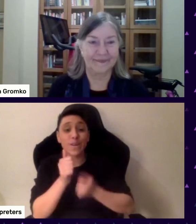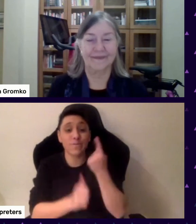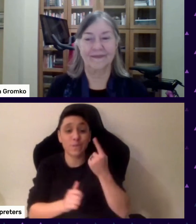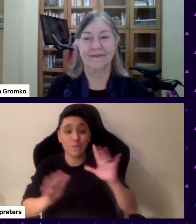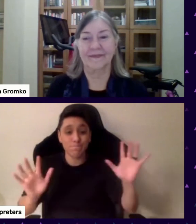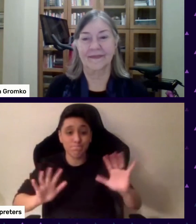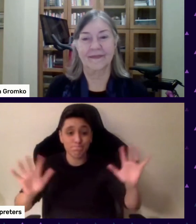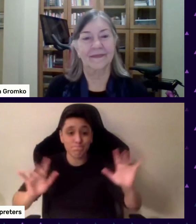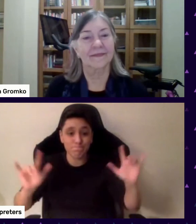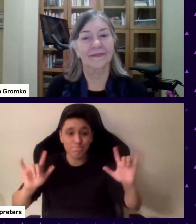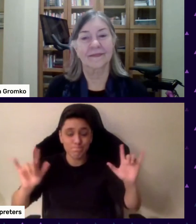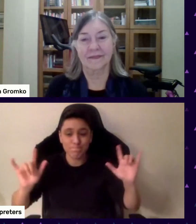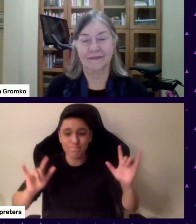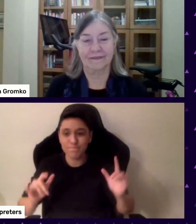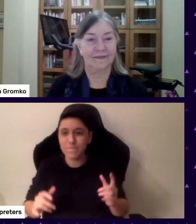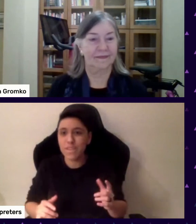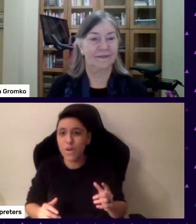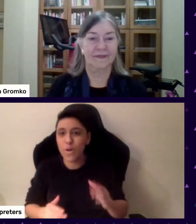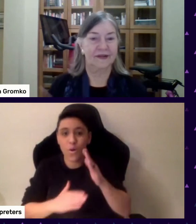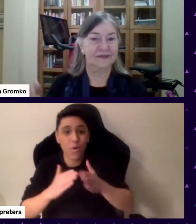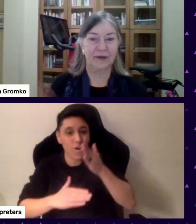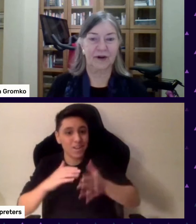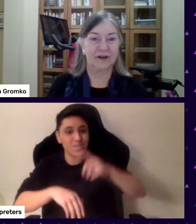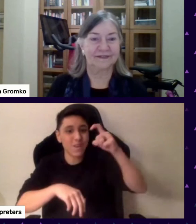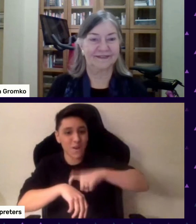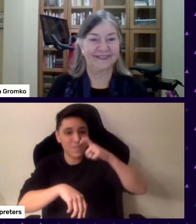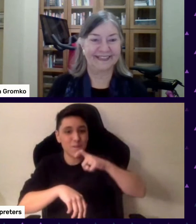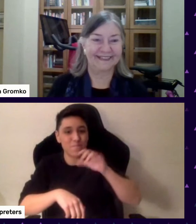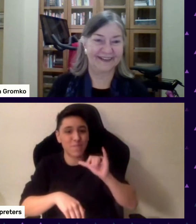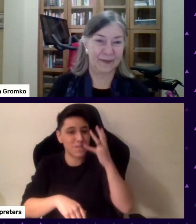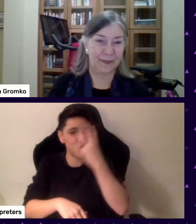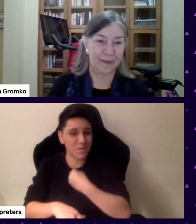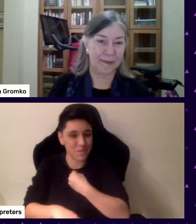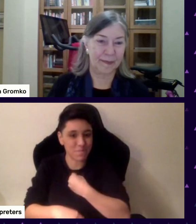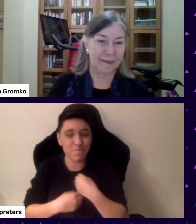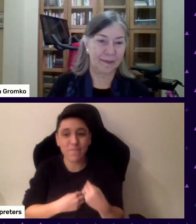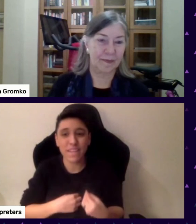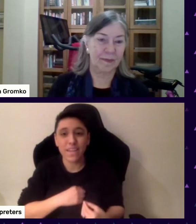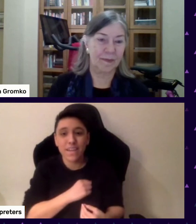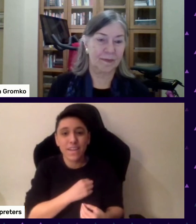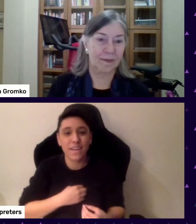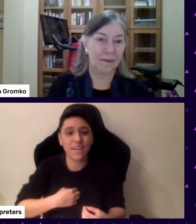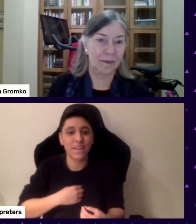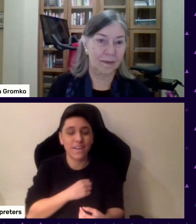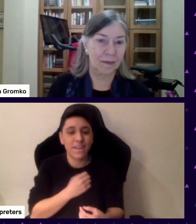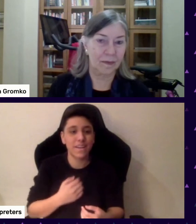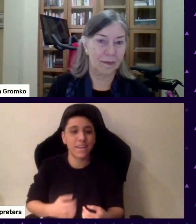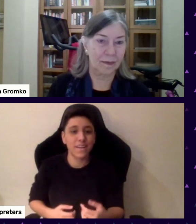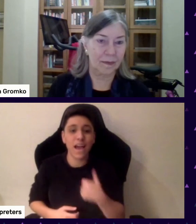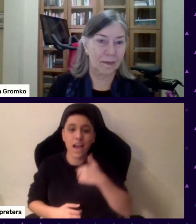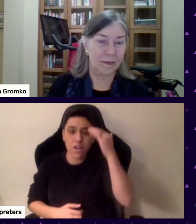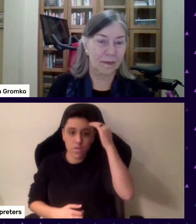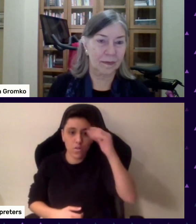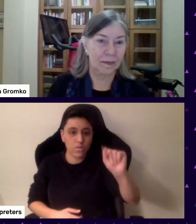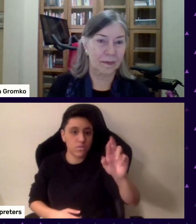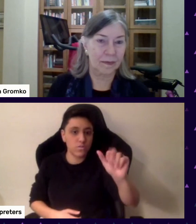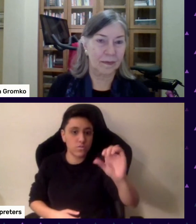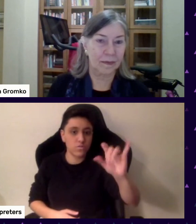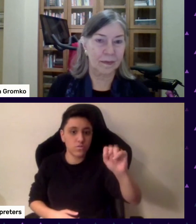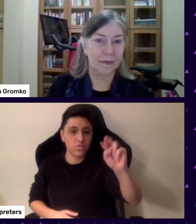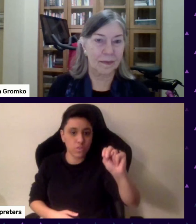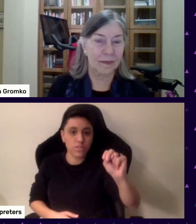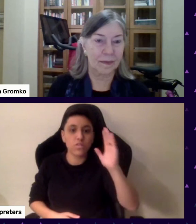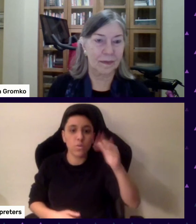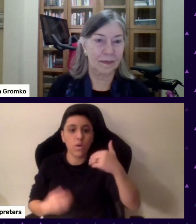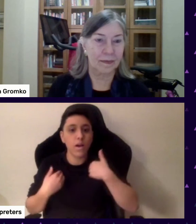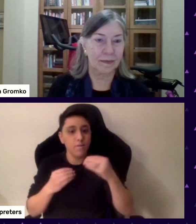Actually, we're ending right on time, so that worked out beautifully. And I know that Traction will have a couple other events coming